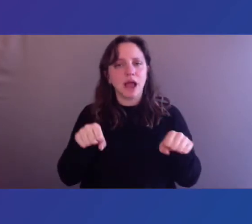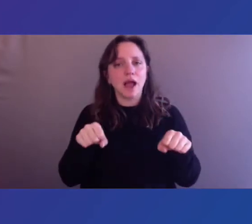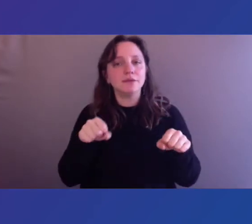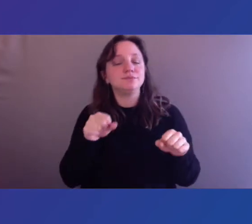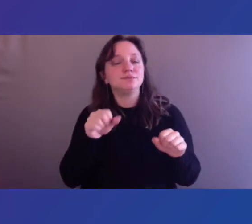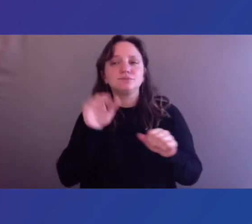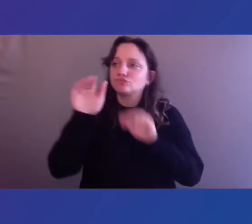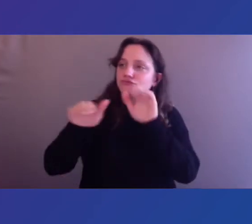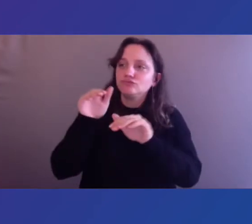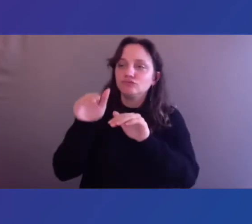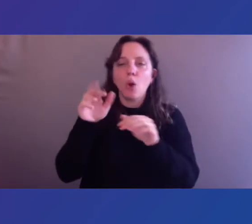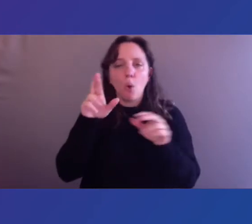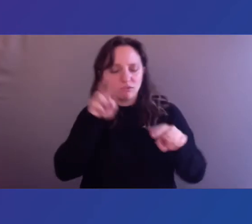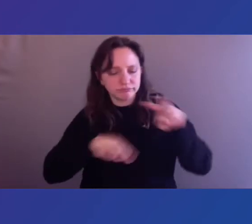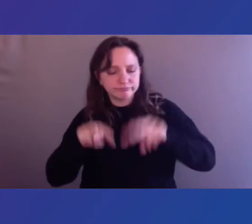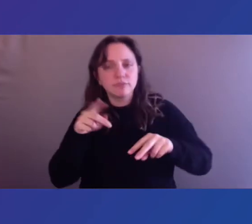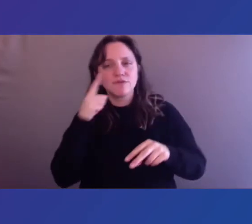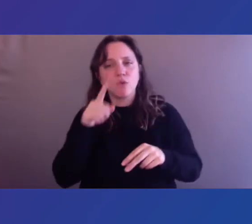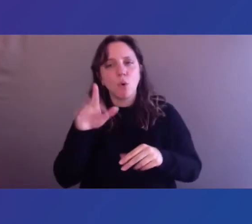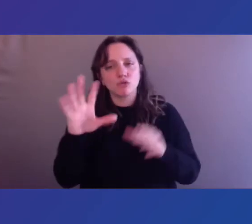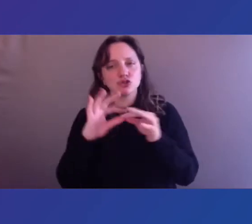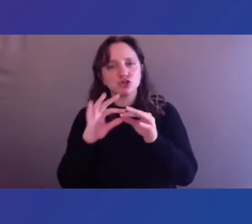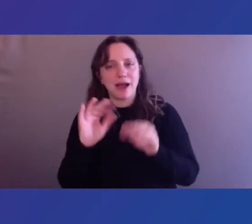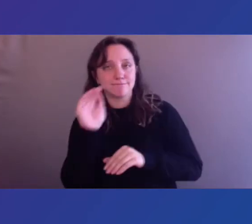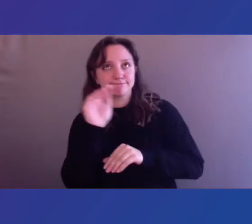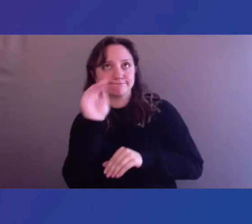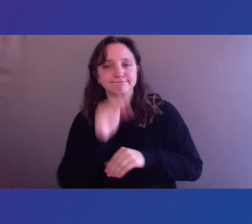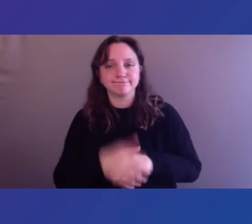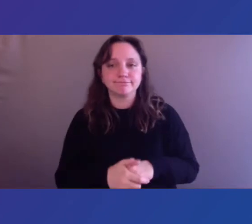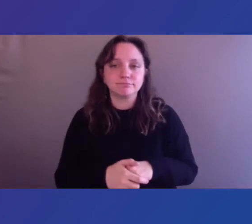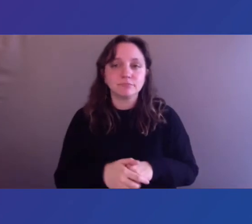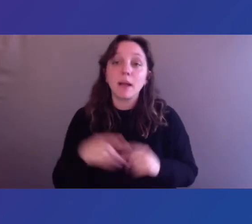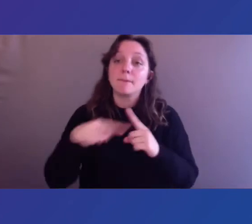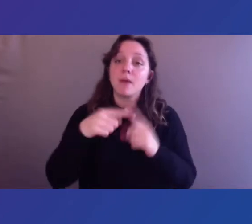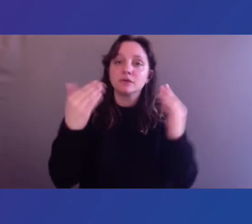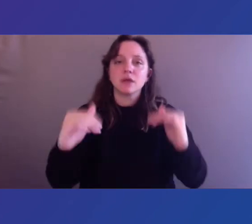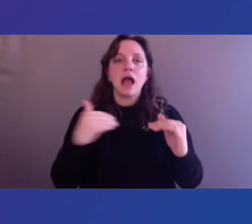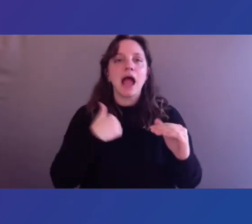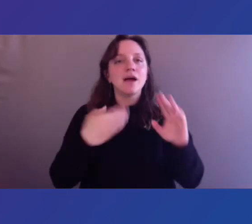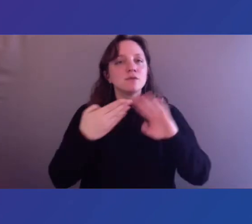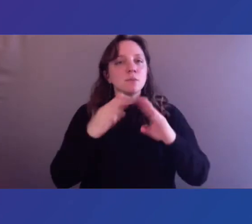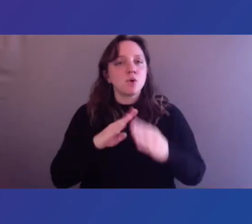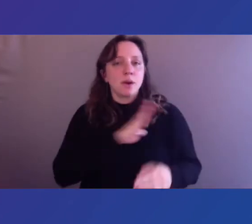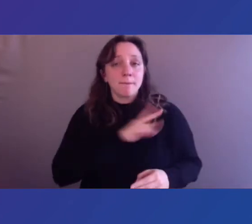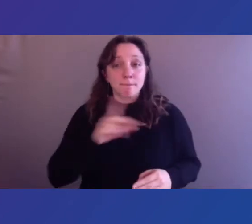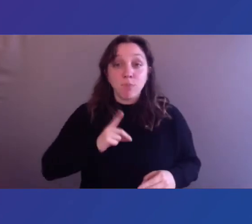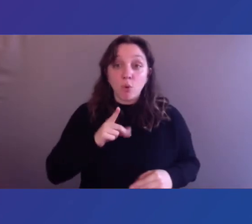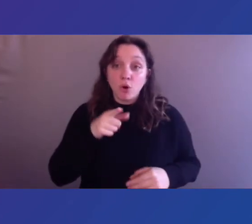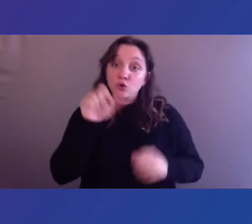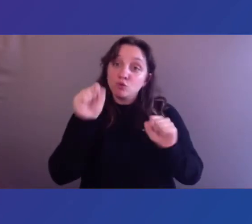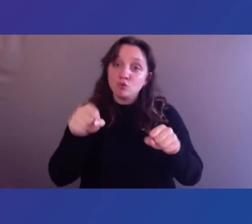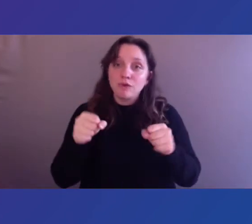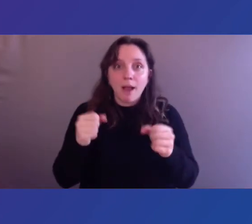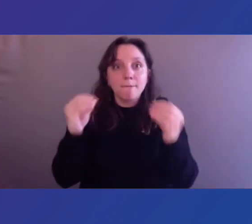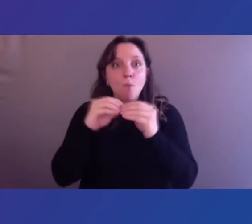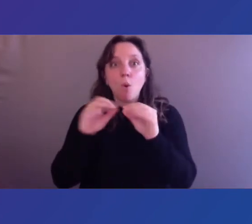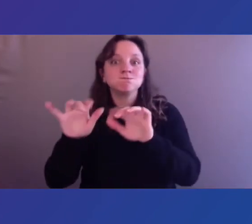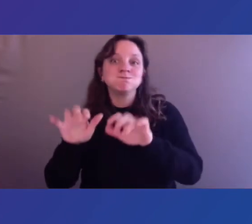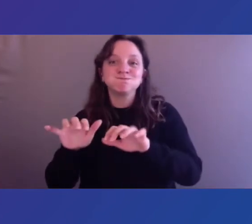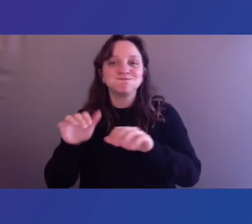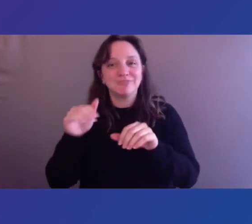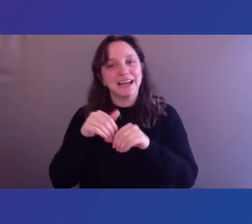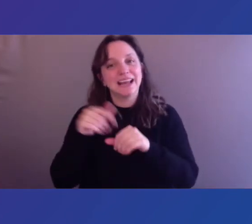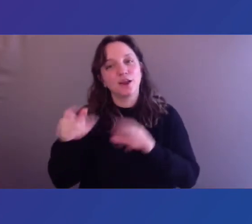up with us after the session on the community board in the session follow-up for Advocacy 101.